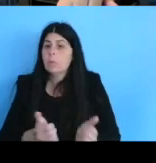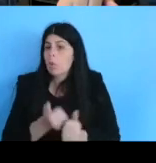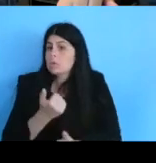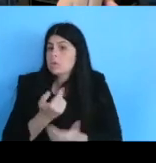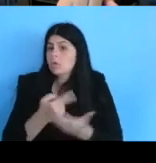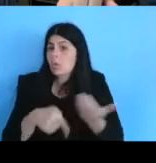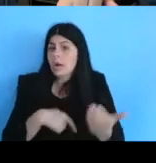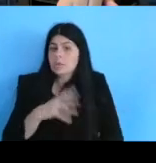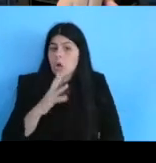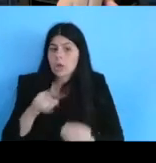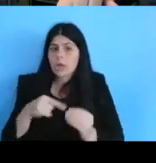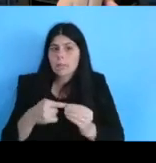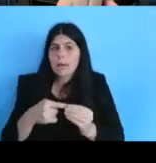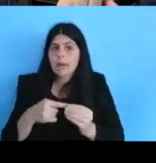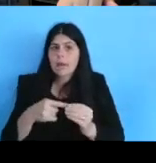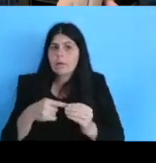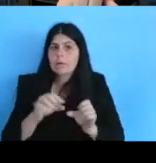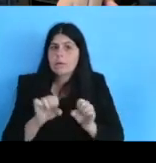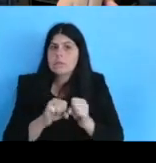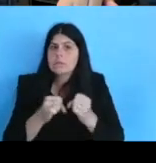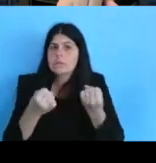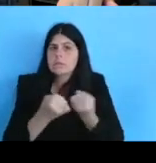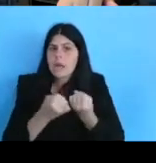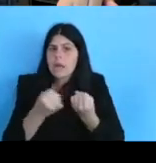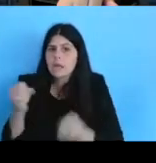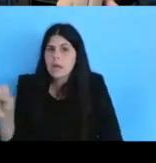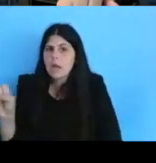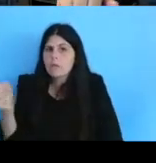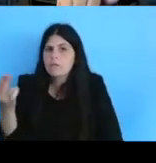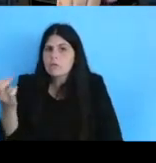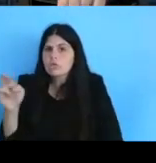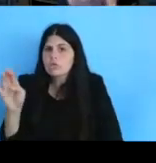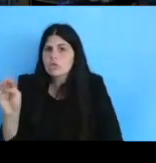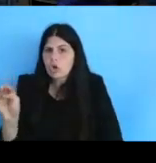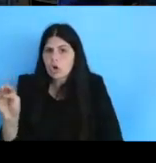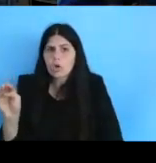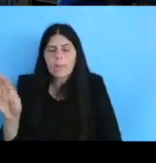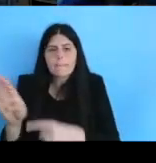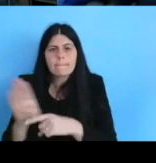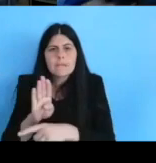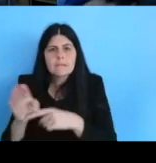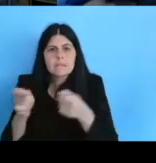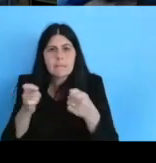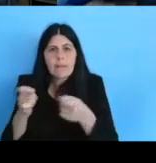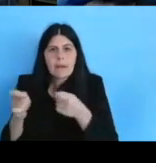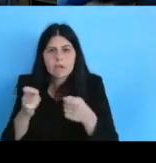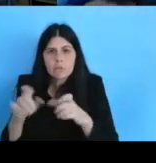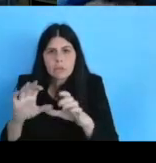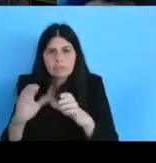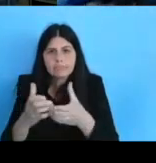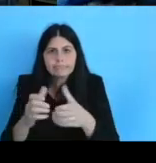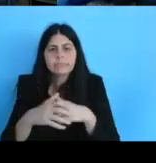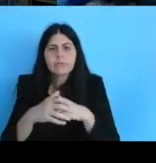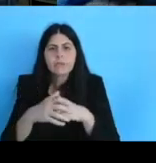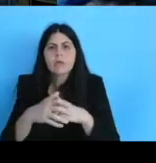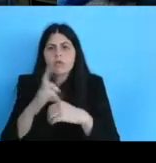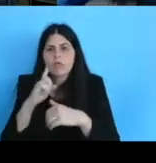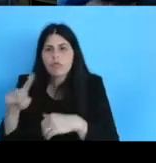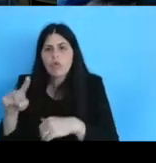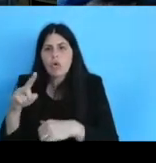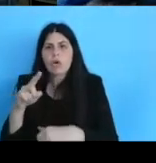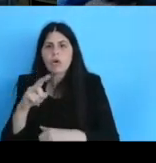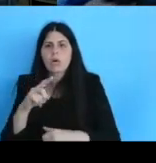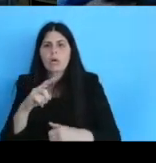SHRM, Human Resource Management, business case for hiring veterans, military veterans.